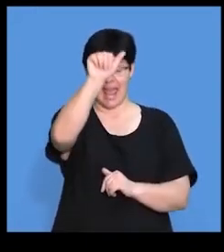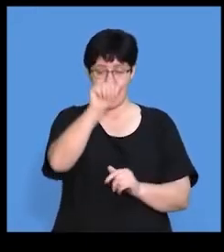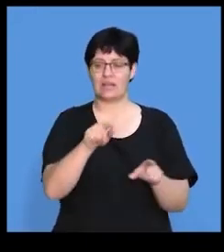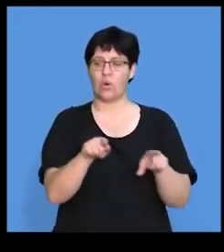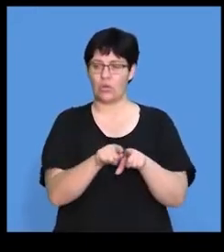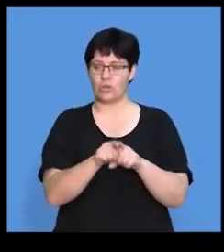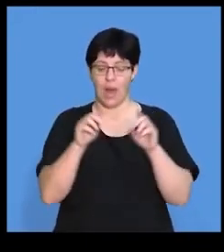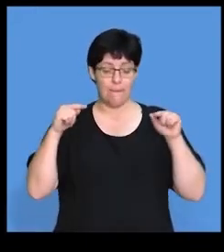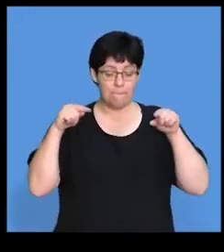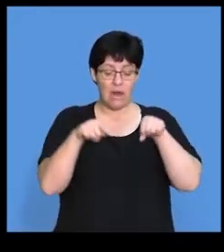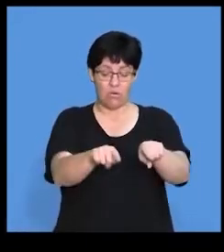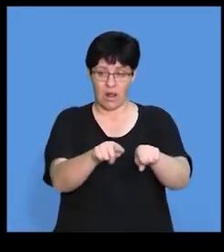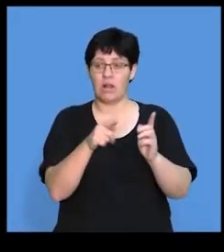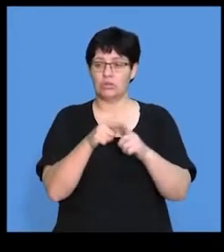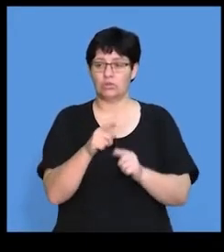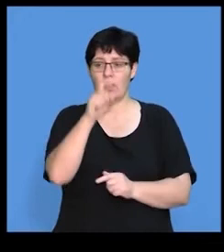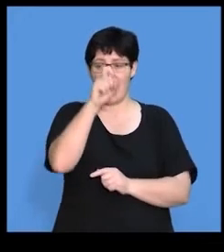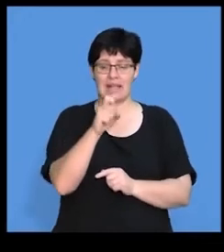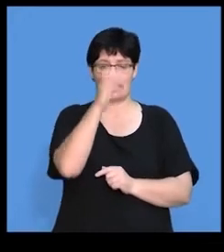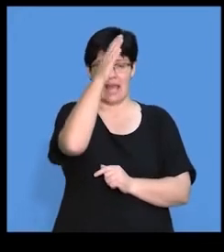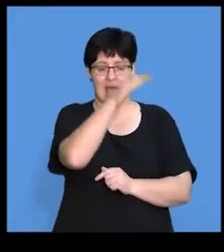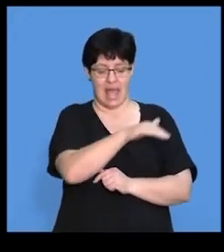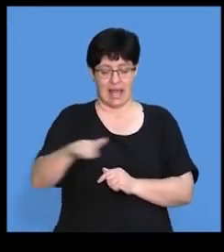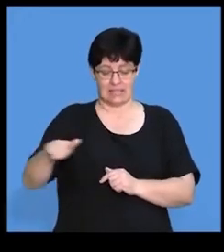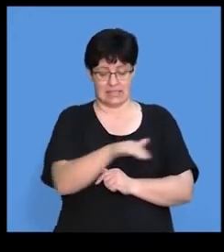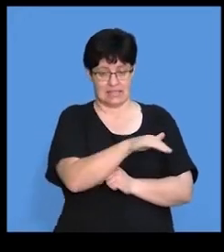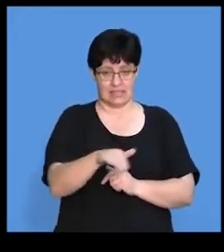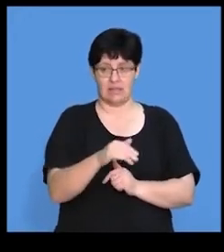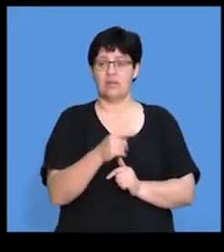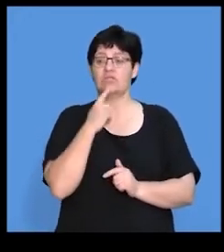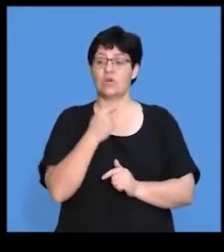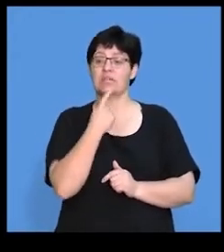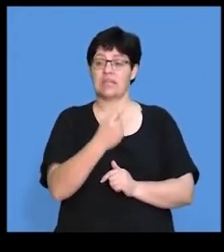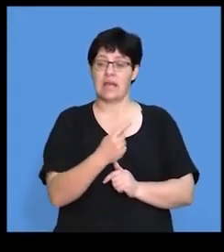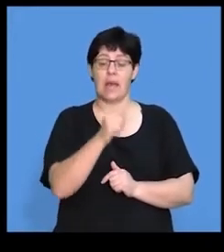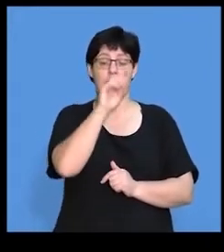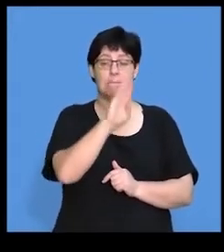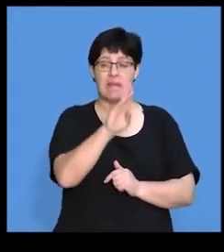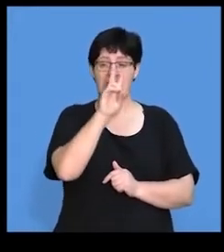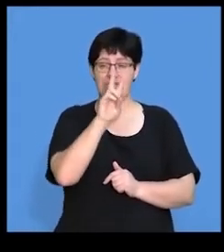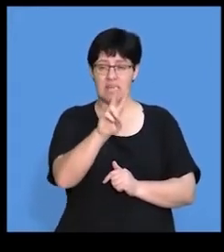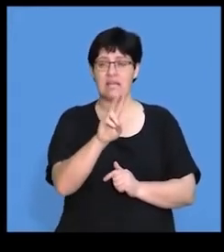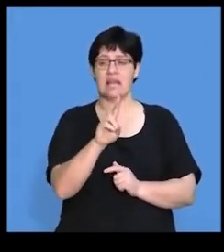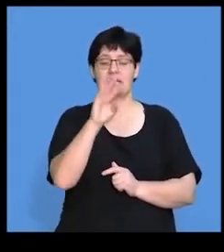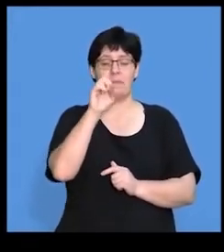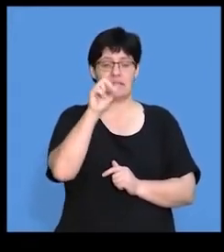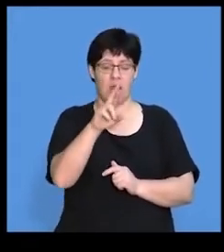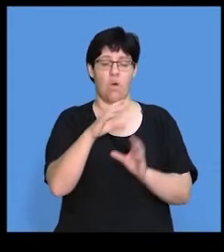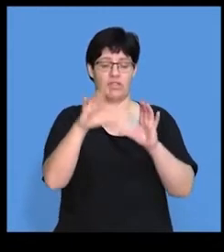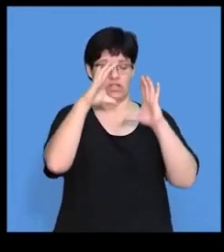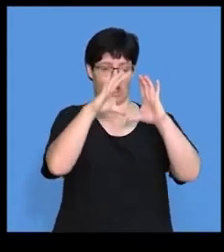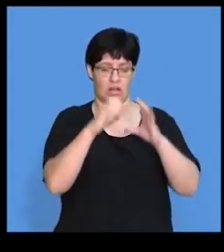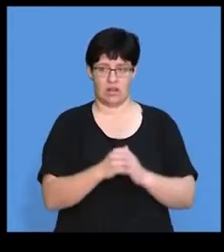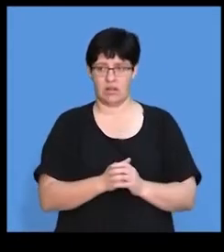parallel to the x-axis. And finally, we're told that BV is a diameter of the circle. So that's this line over